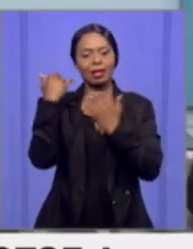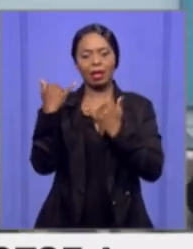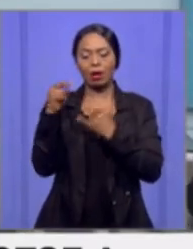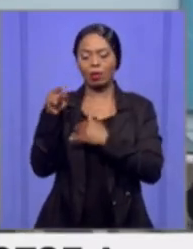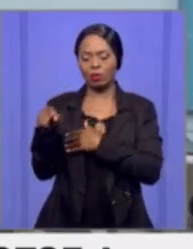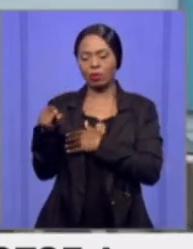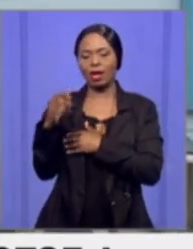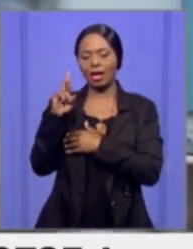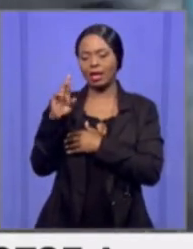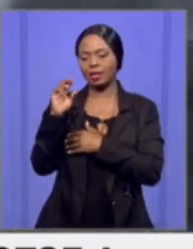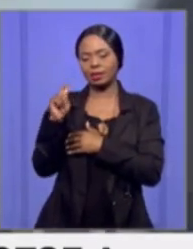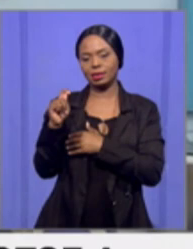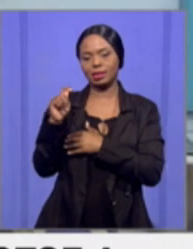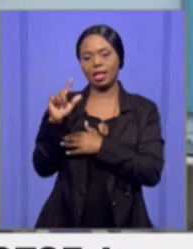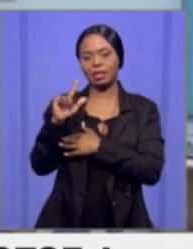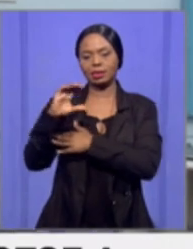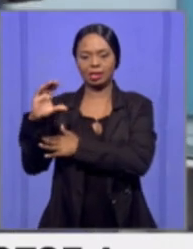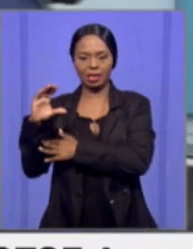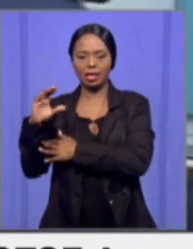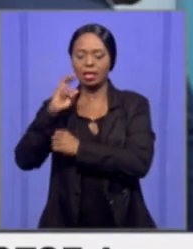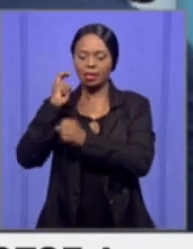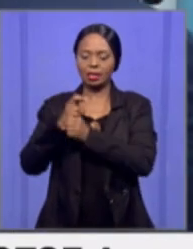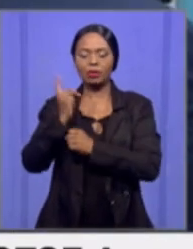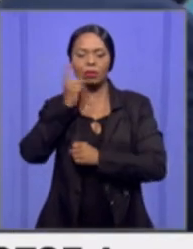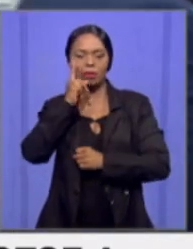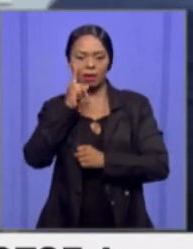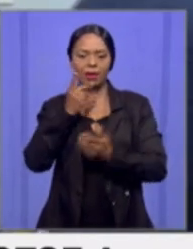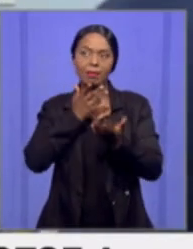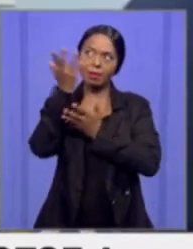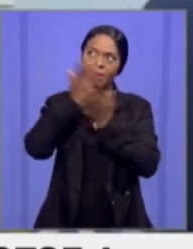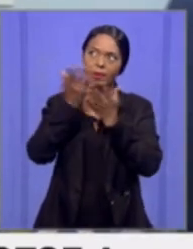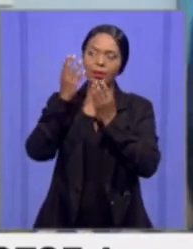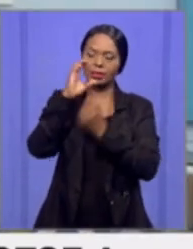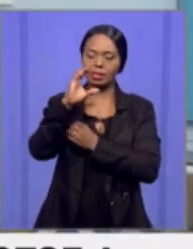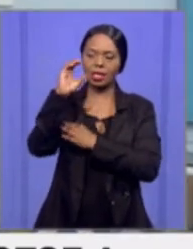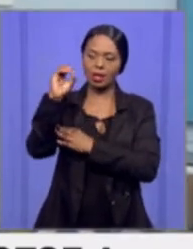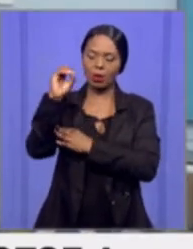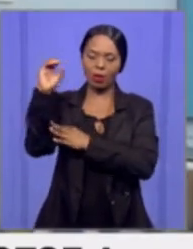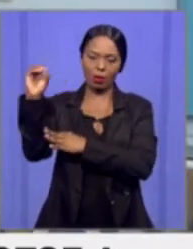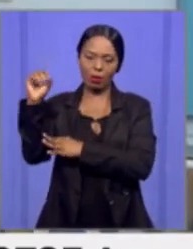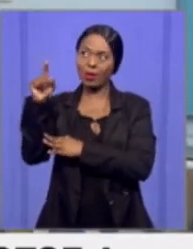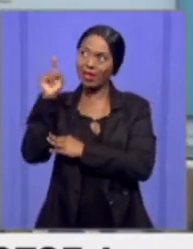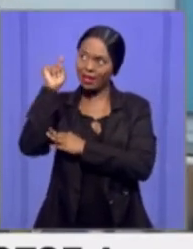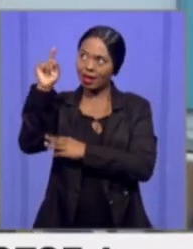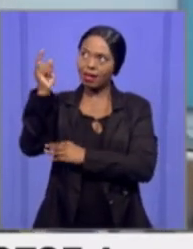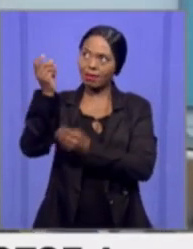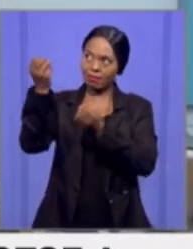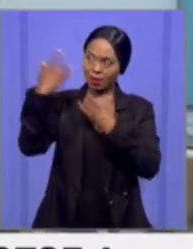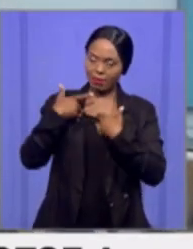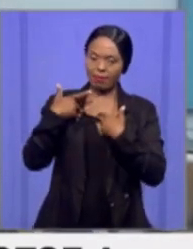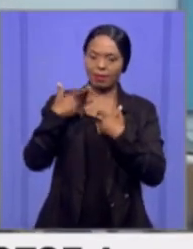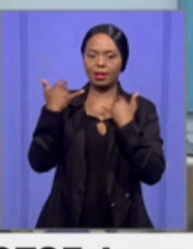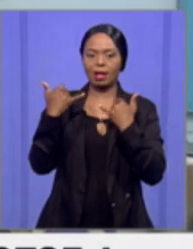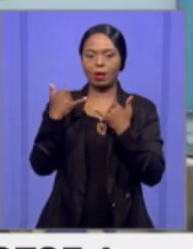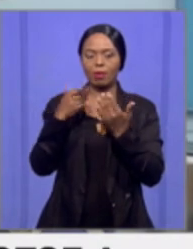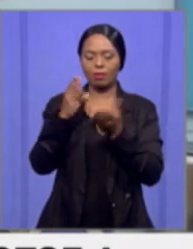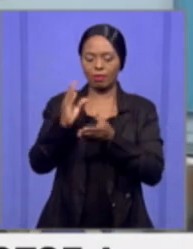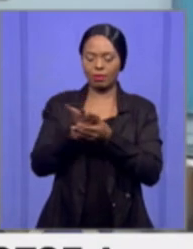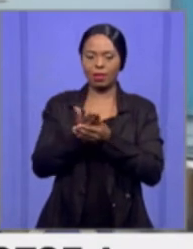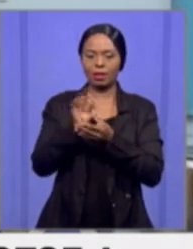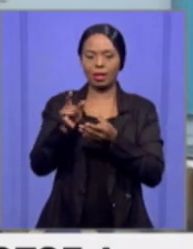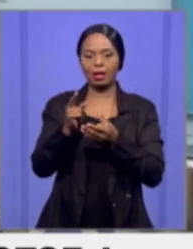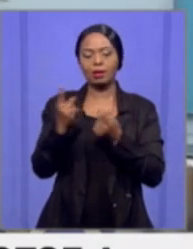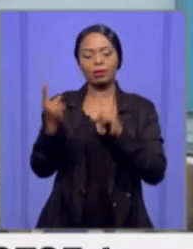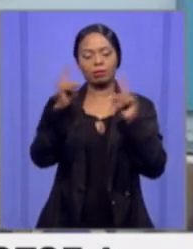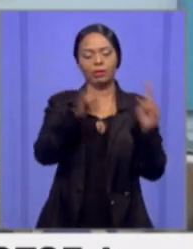up that case, and surely we will talk to the CEO to say he must send a traffic people from National to go and